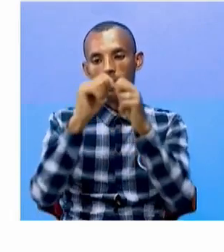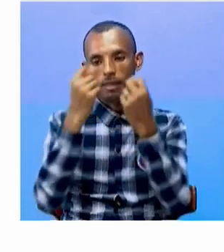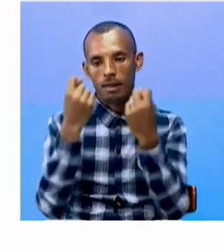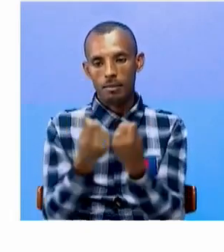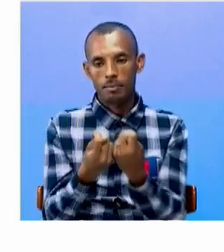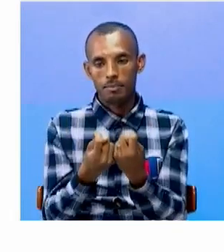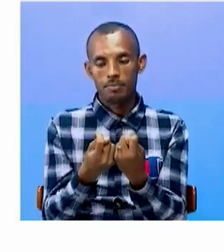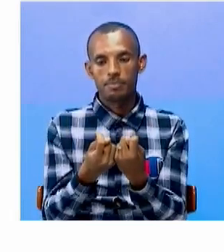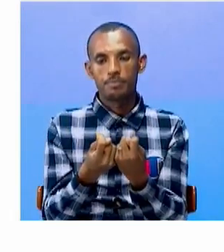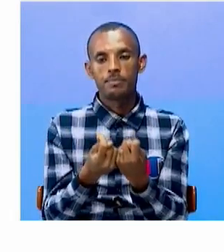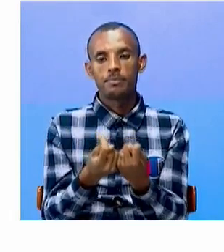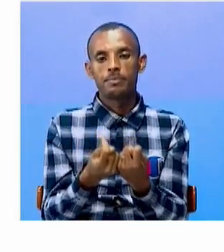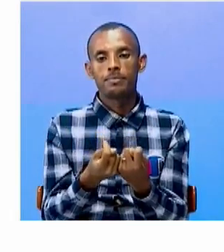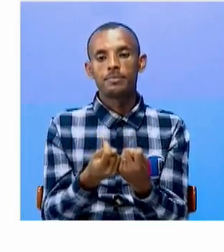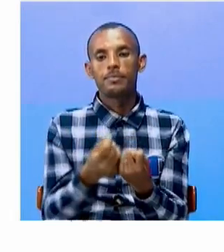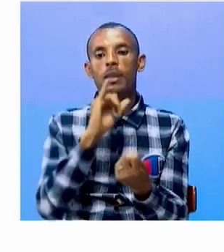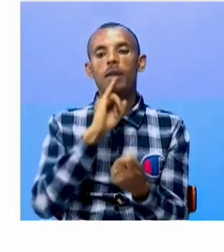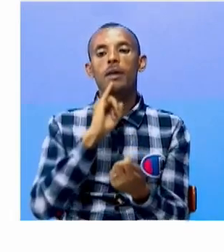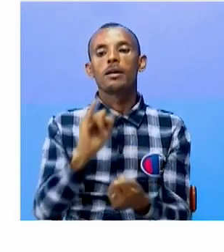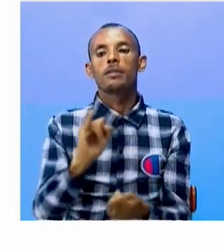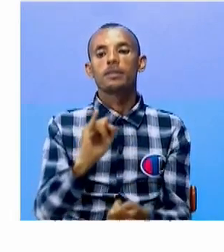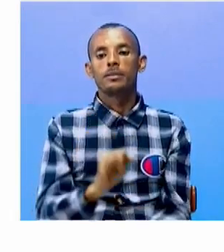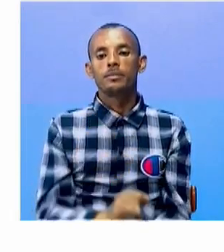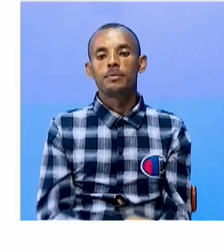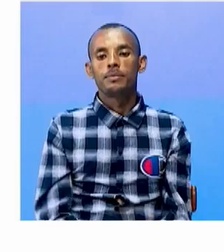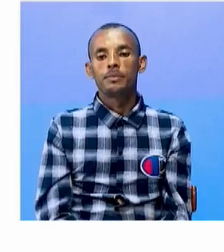the numerical factor of a term is